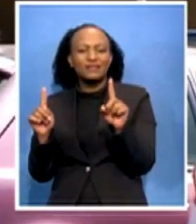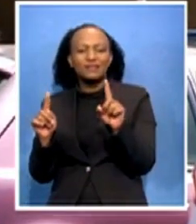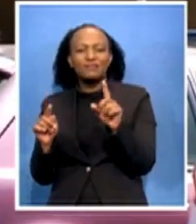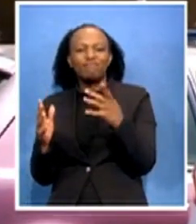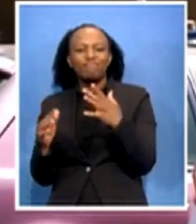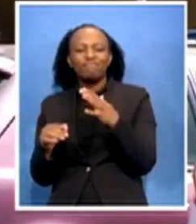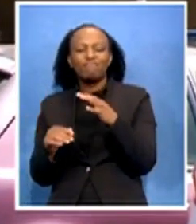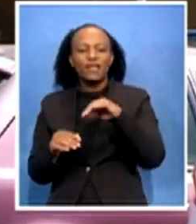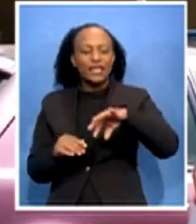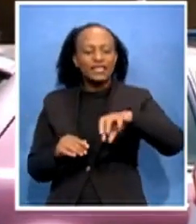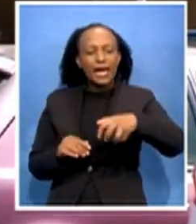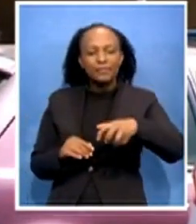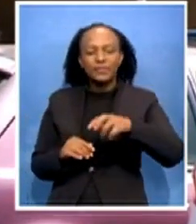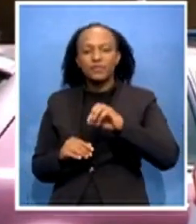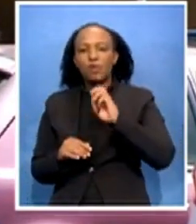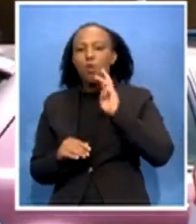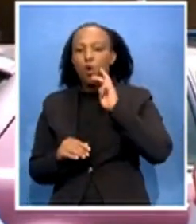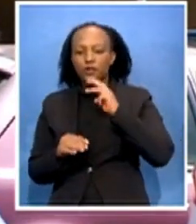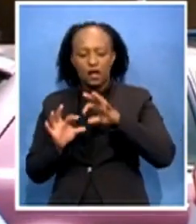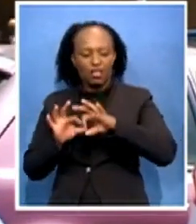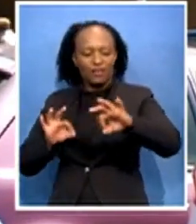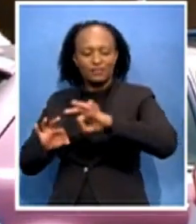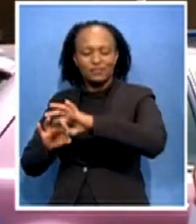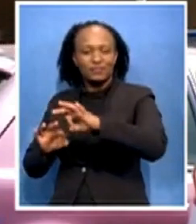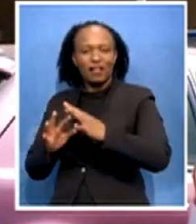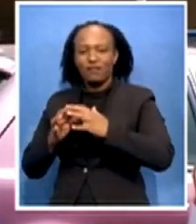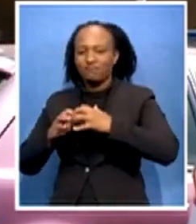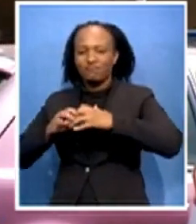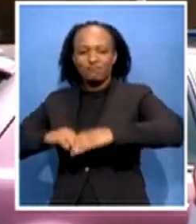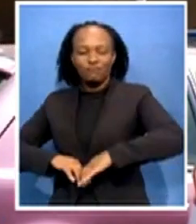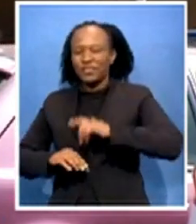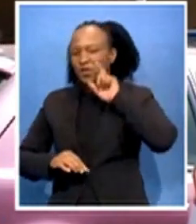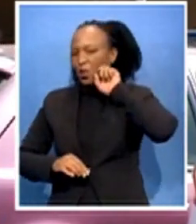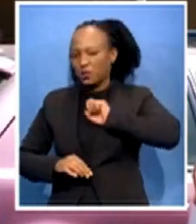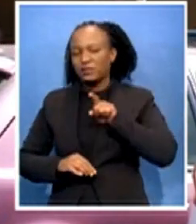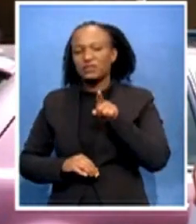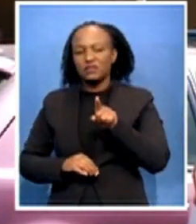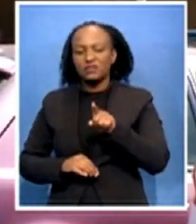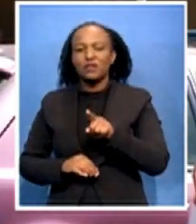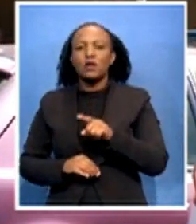dilapidated. Eskom, for example, believes that it will cost 1.8